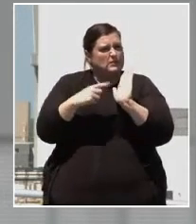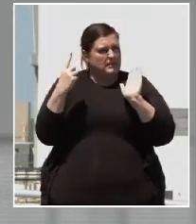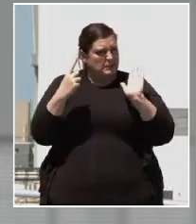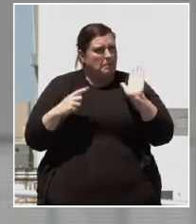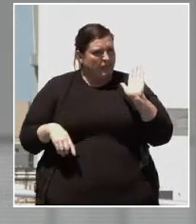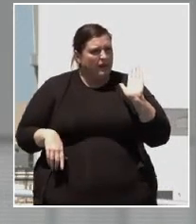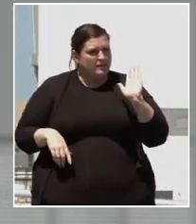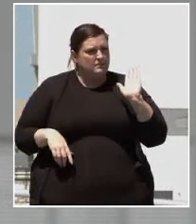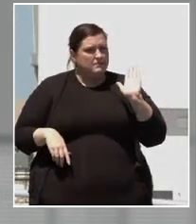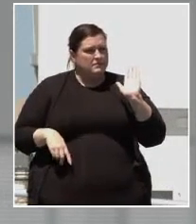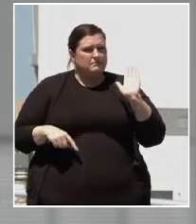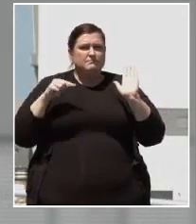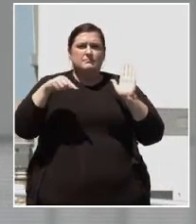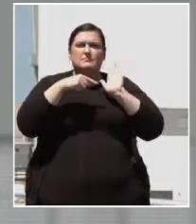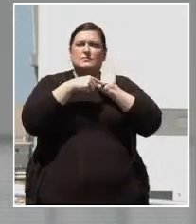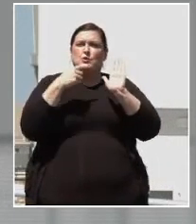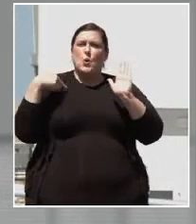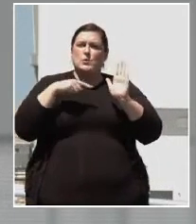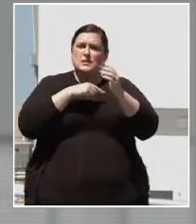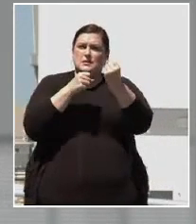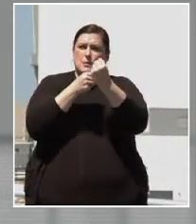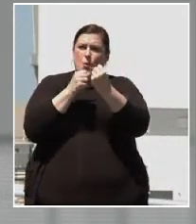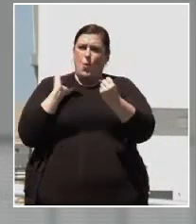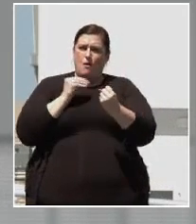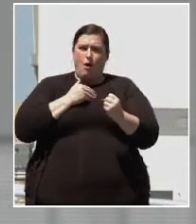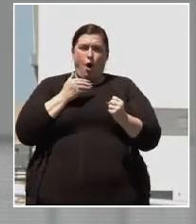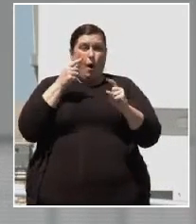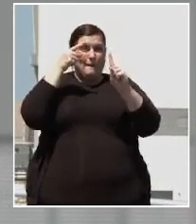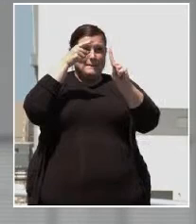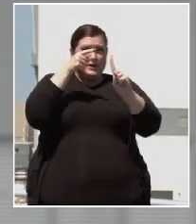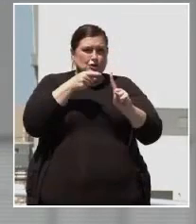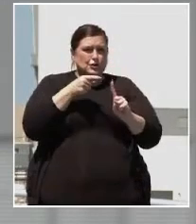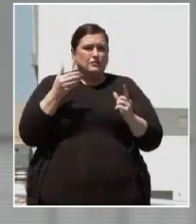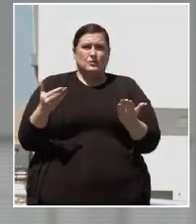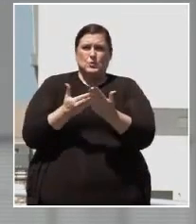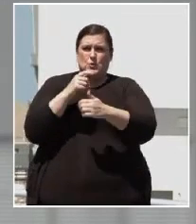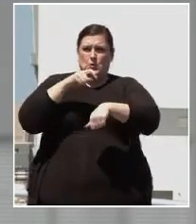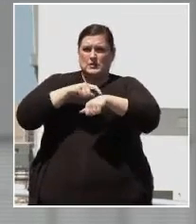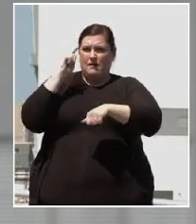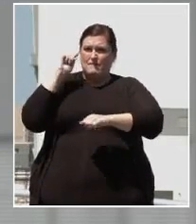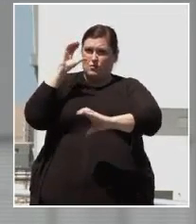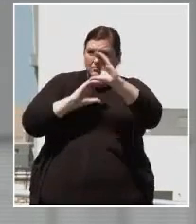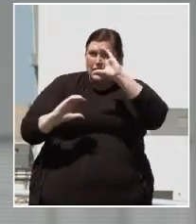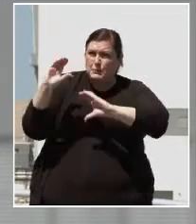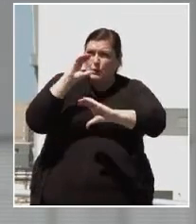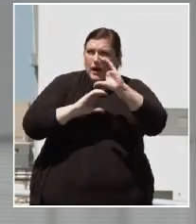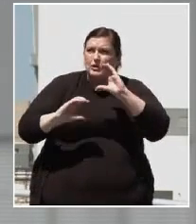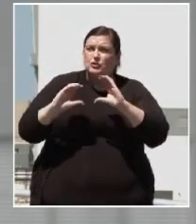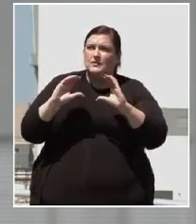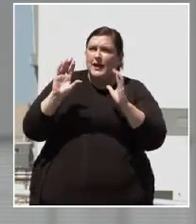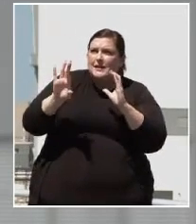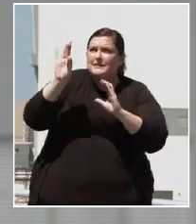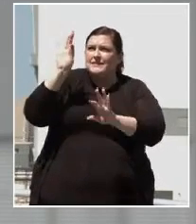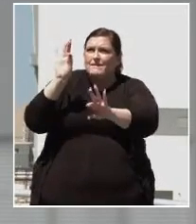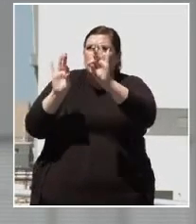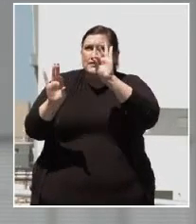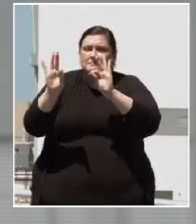represents it's a signal of support of our missions in a new era of exploration and